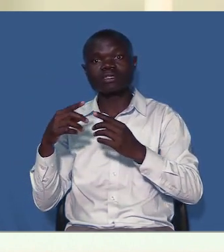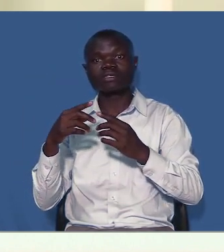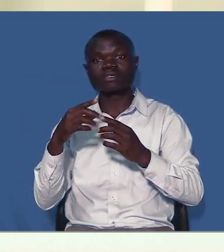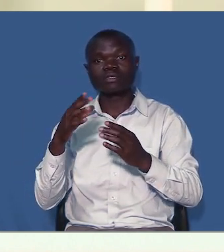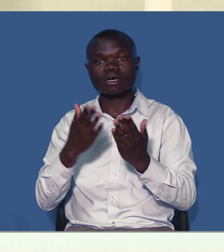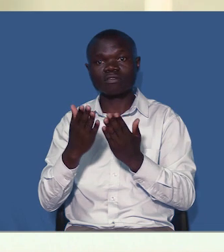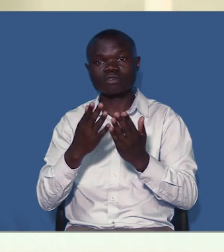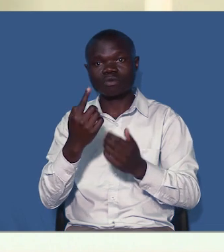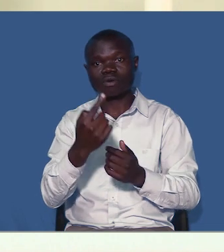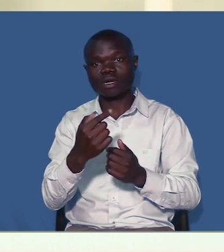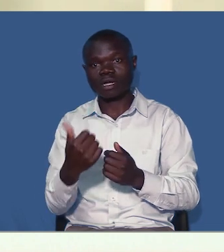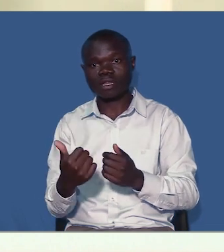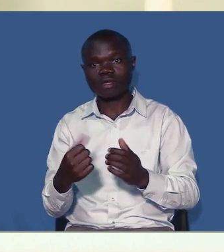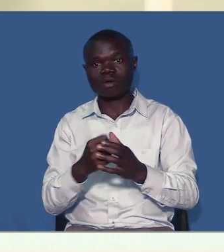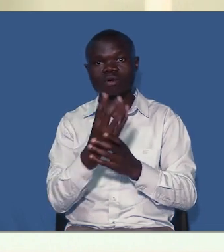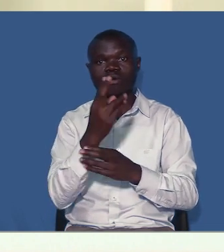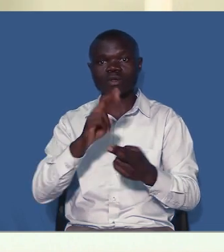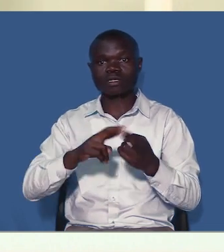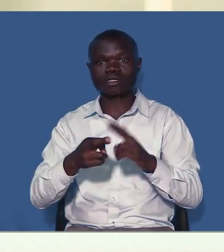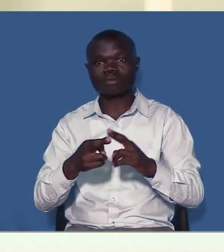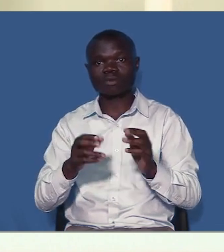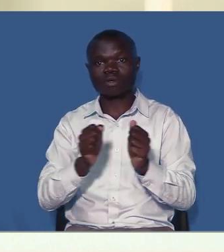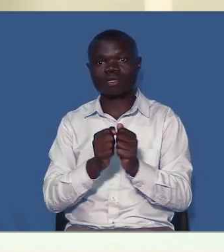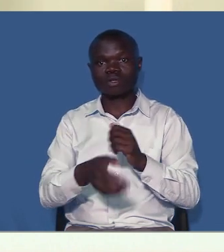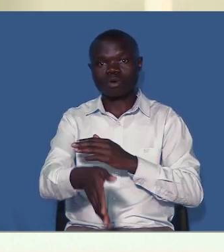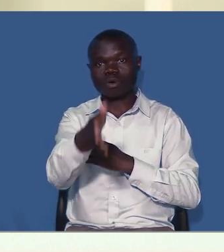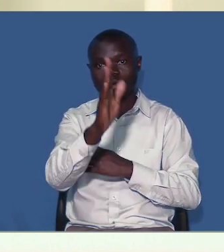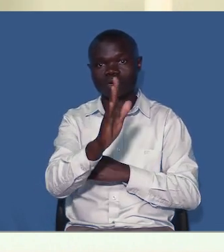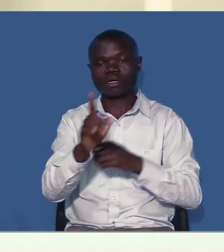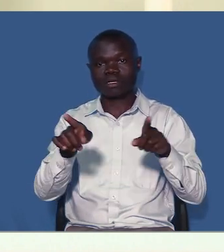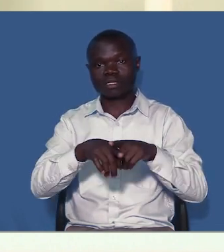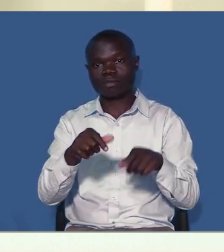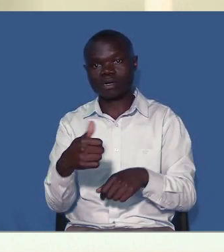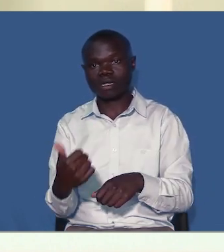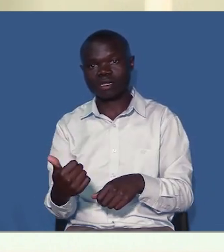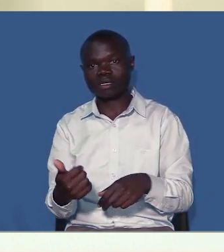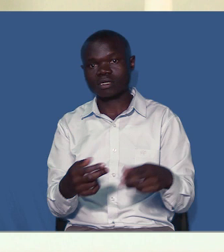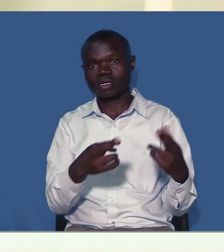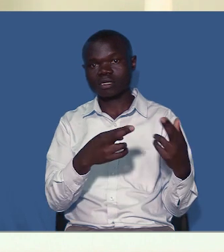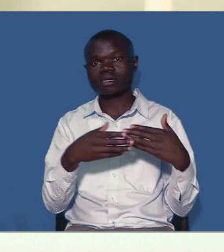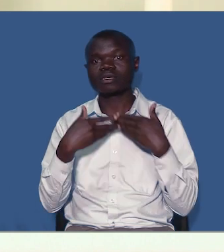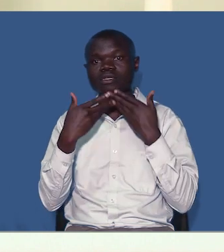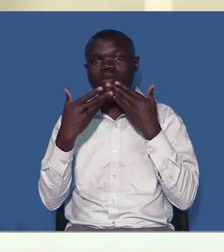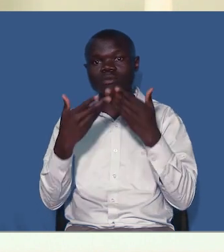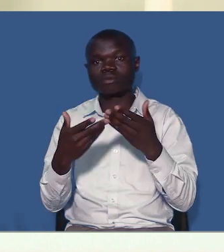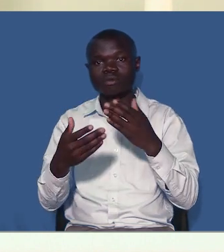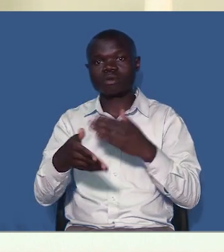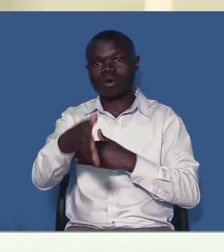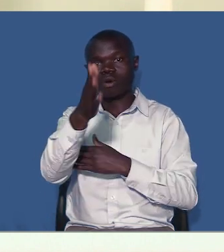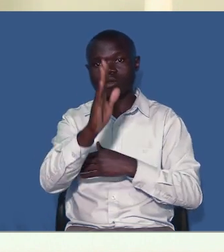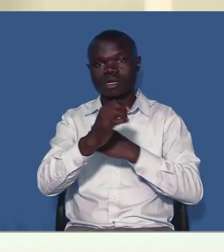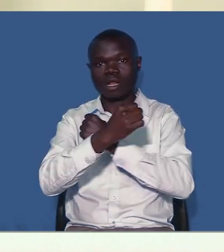growth in relationship with our God and others. It is in response to God's love, grace, and